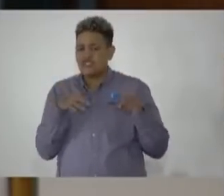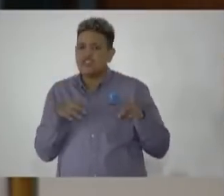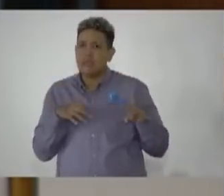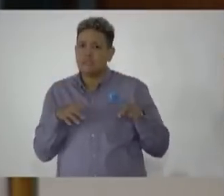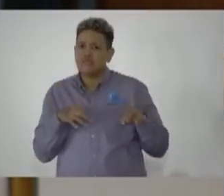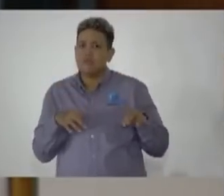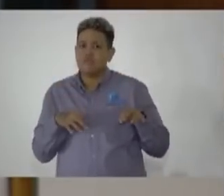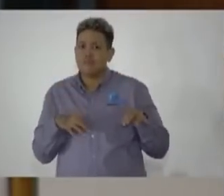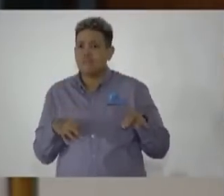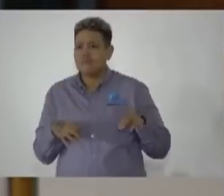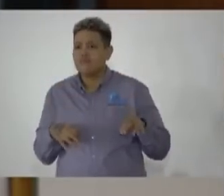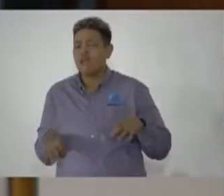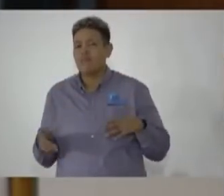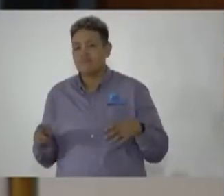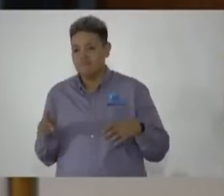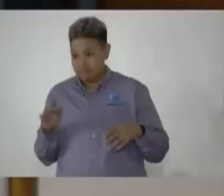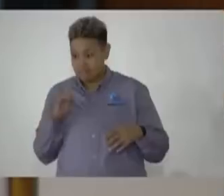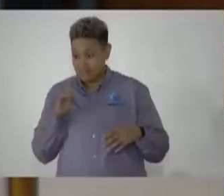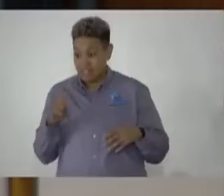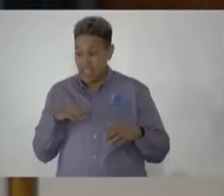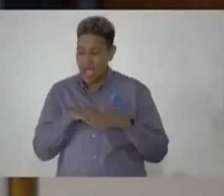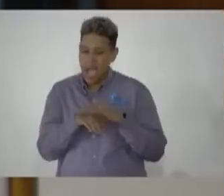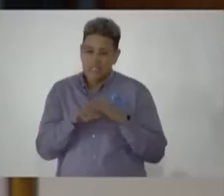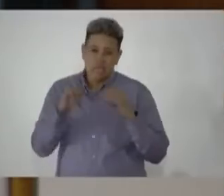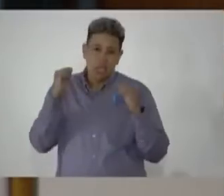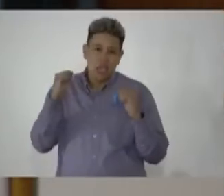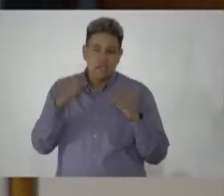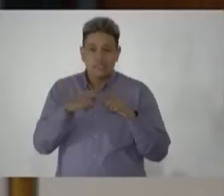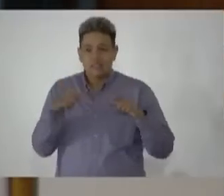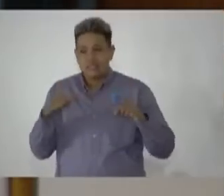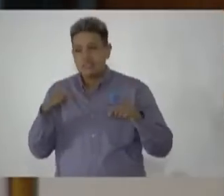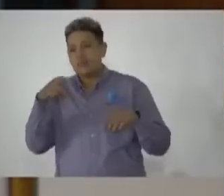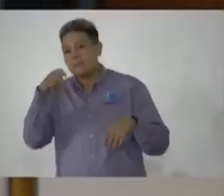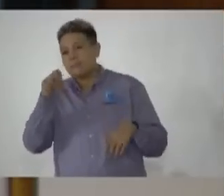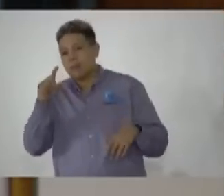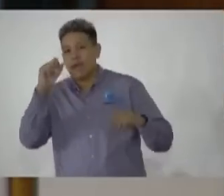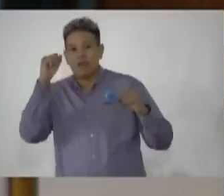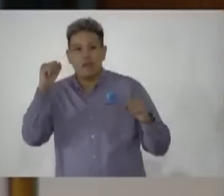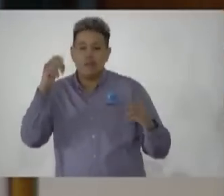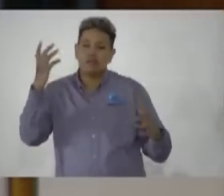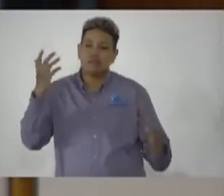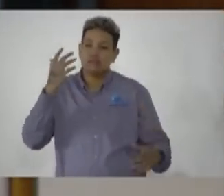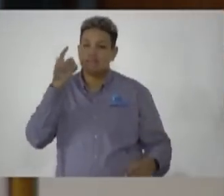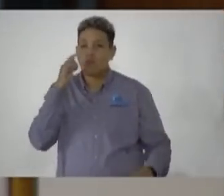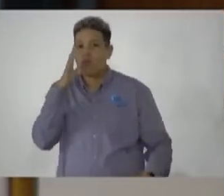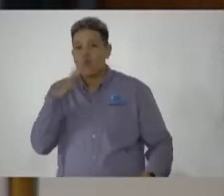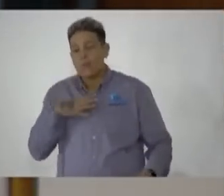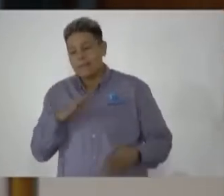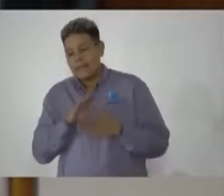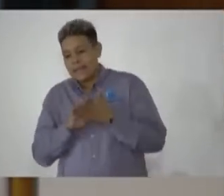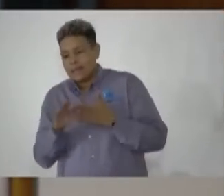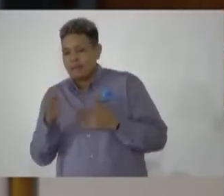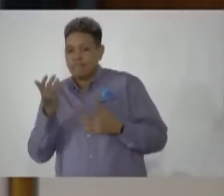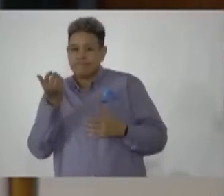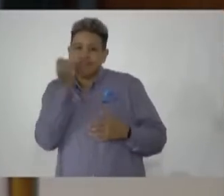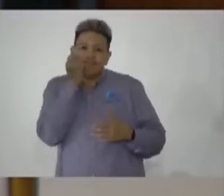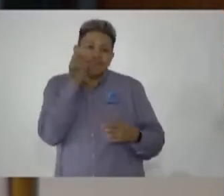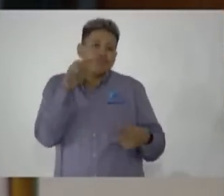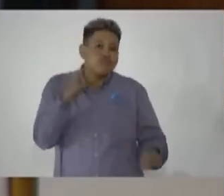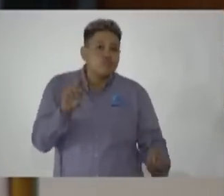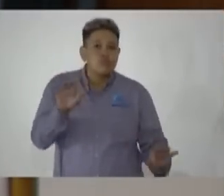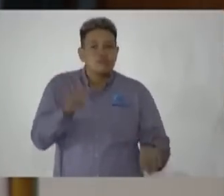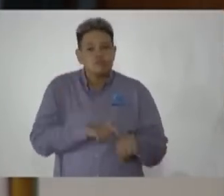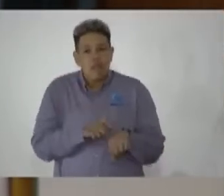was about the access to sanitary materials for women, and how many